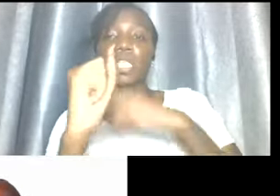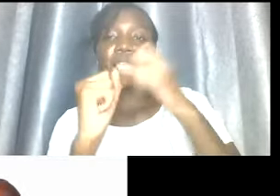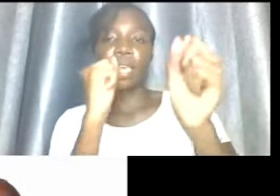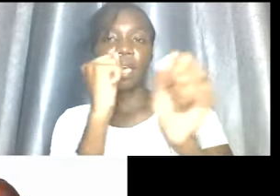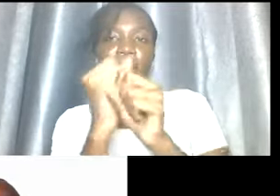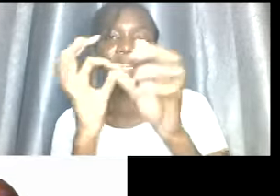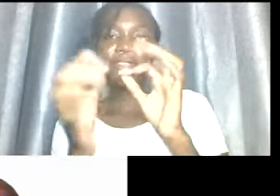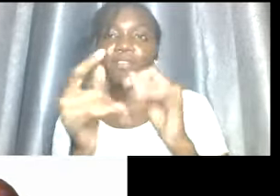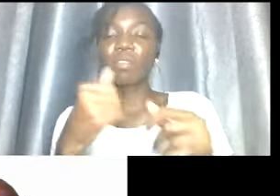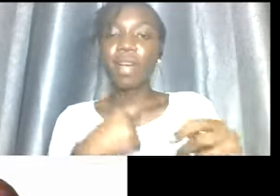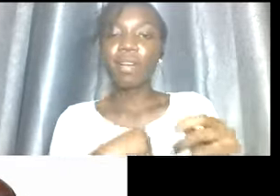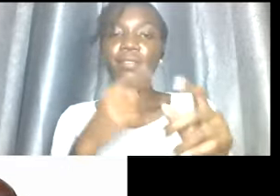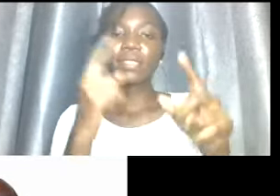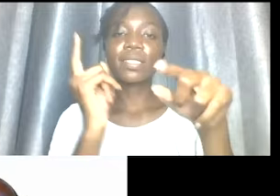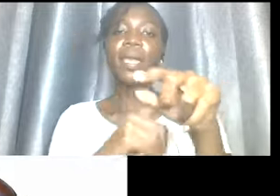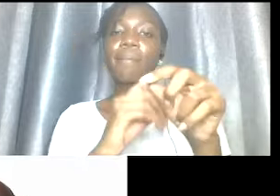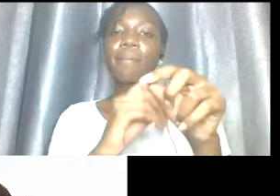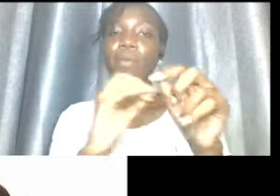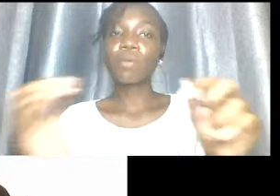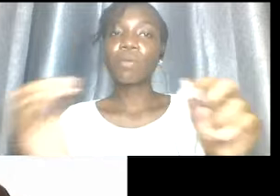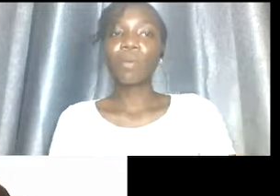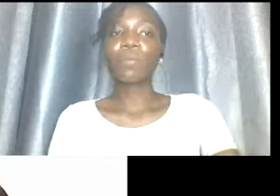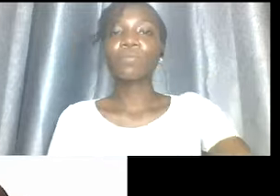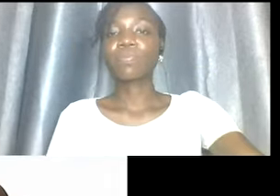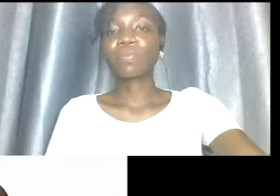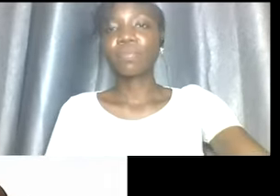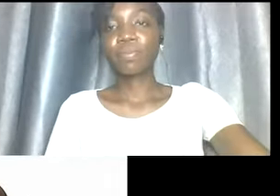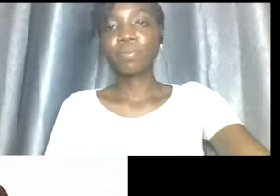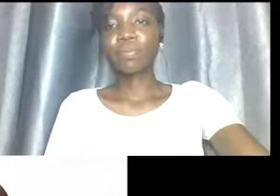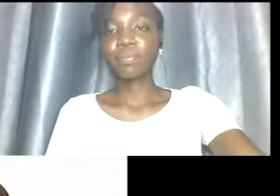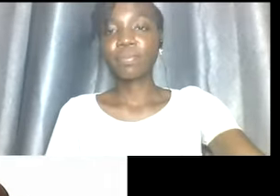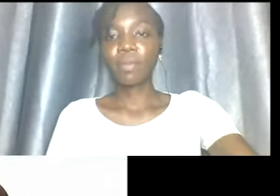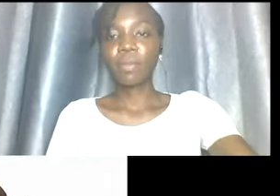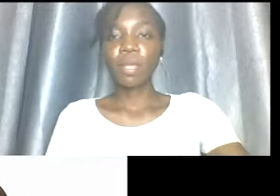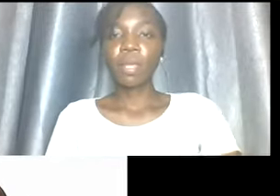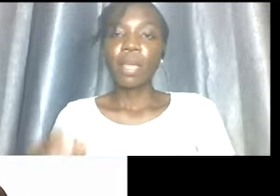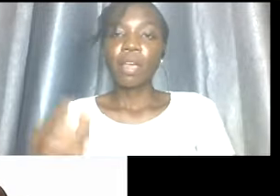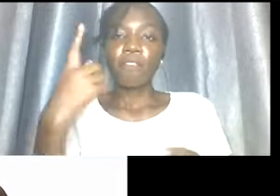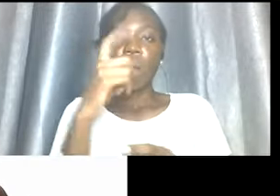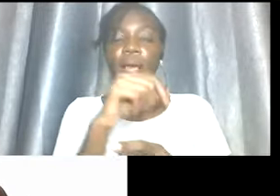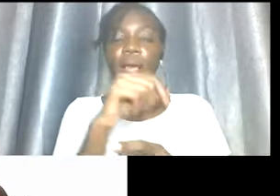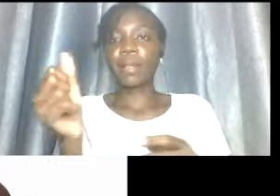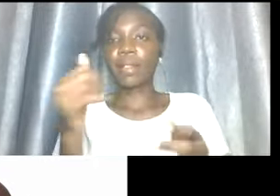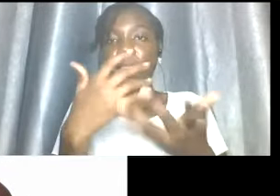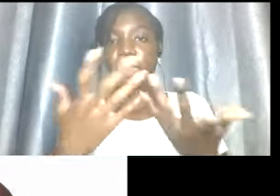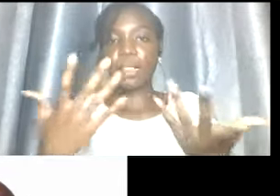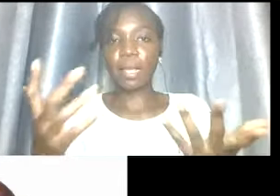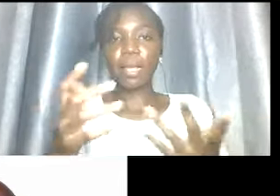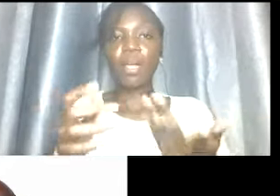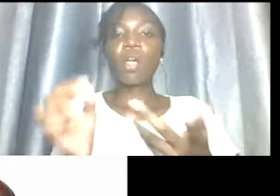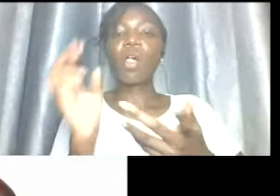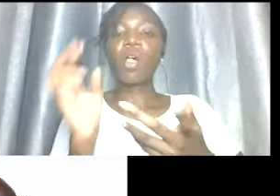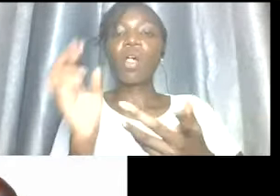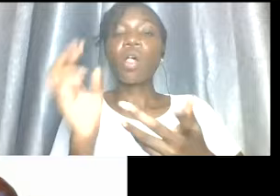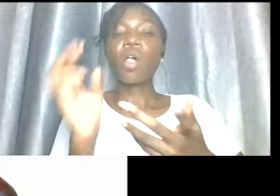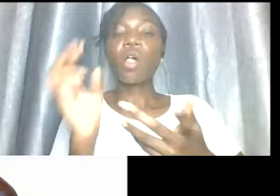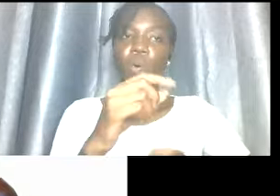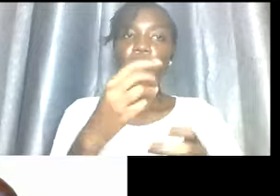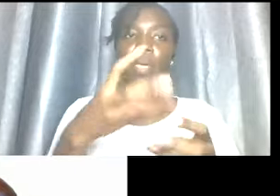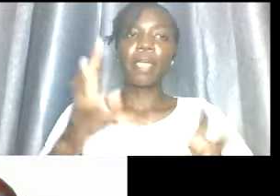how to pivot or transition to something else, you will go the way of the dinosaur.